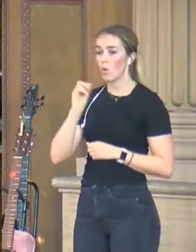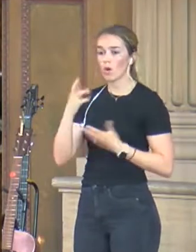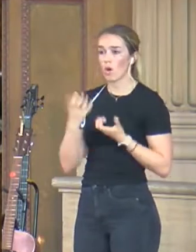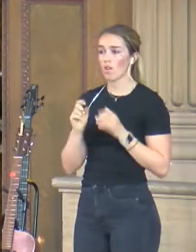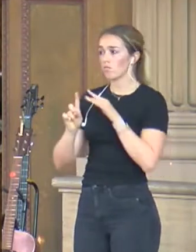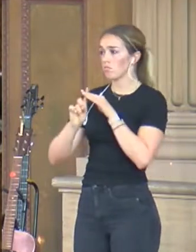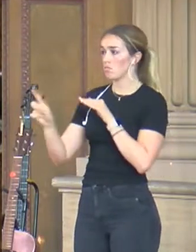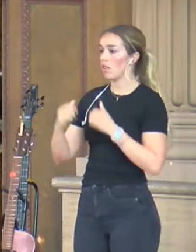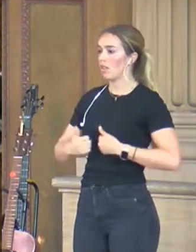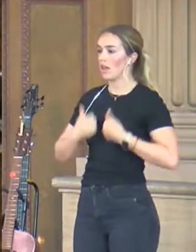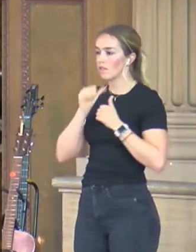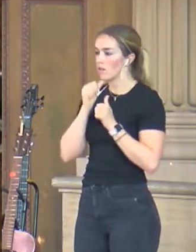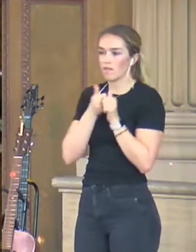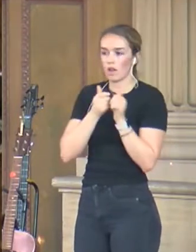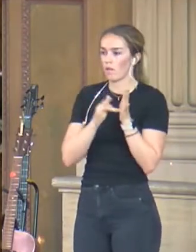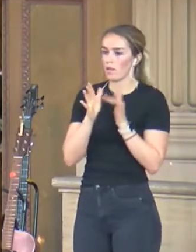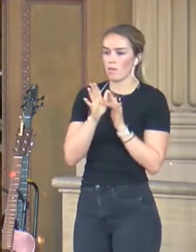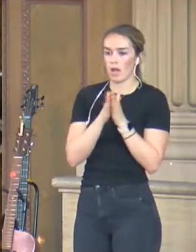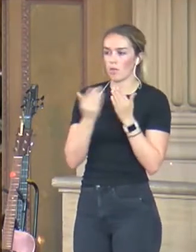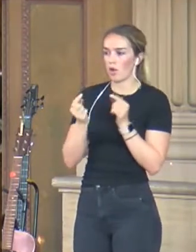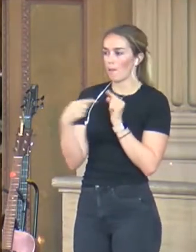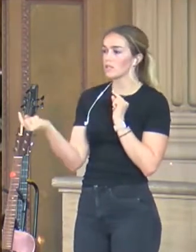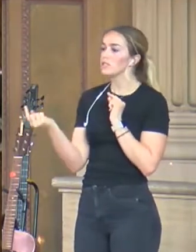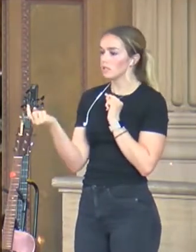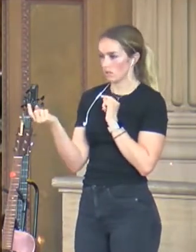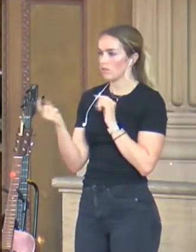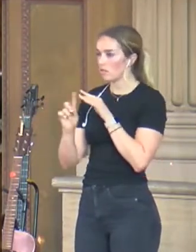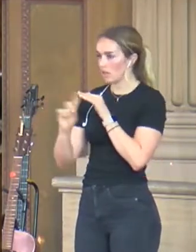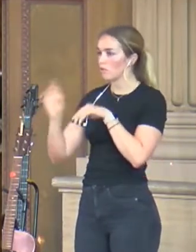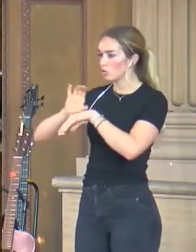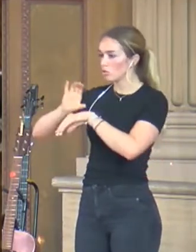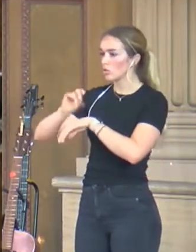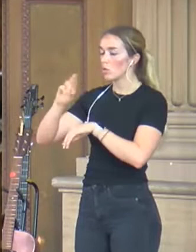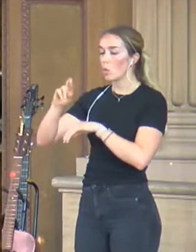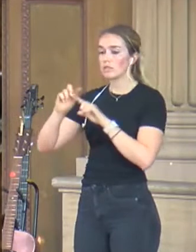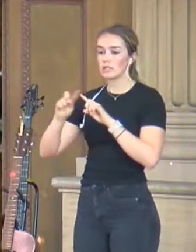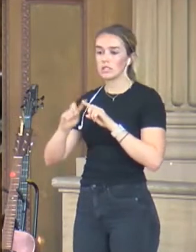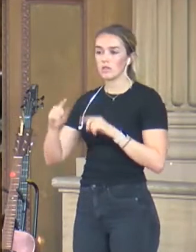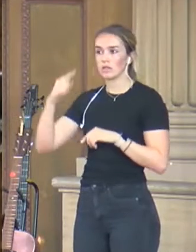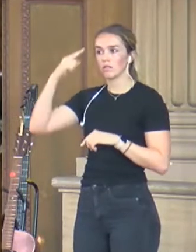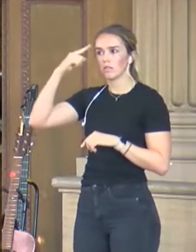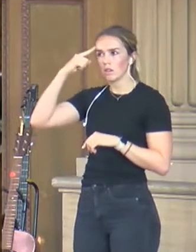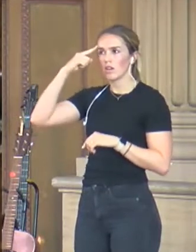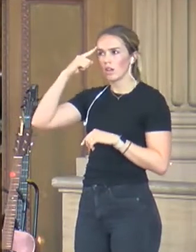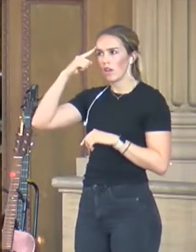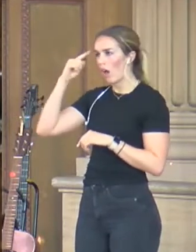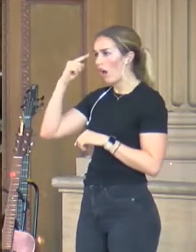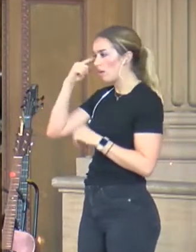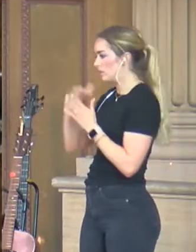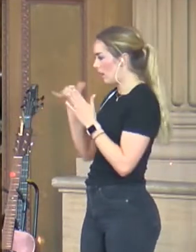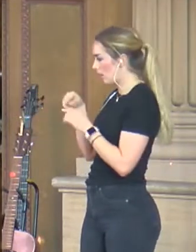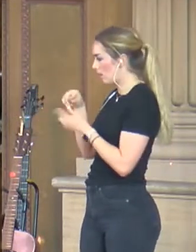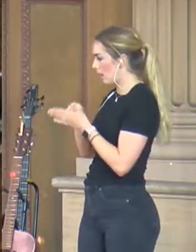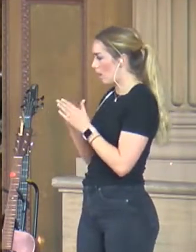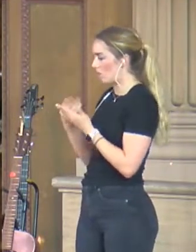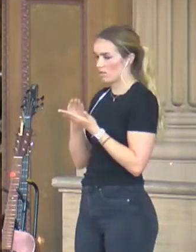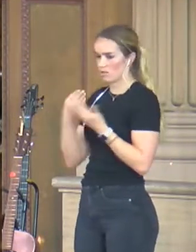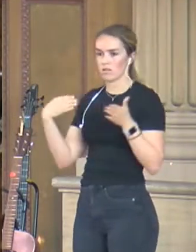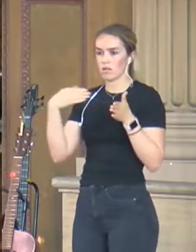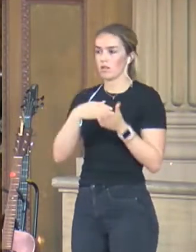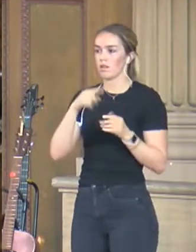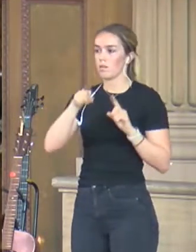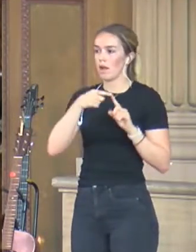live a life that is contrary to the Christian way of life. Sometimes it's because of real intellectual objections. But another major reason that